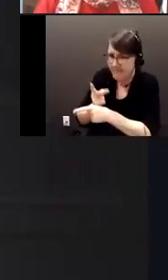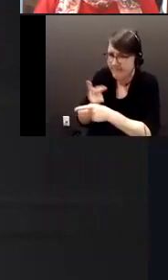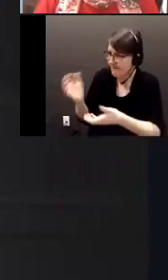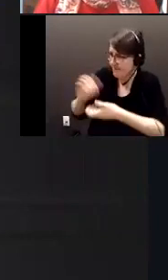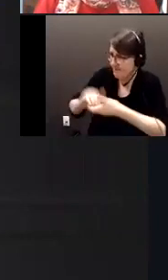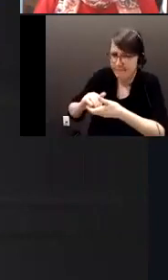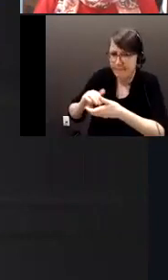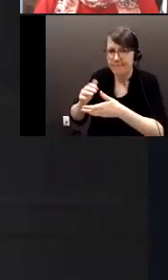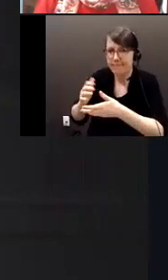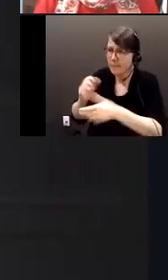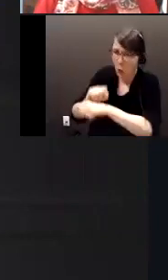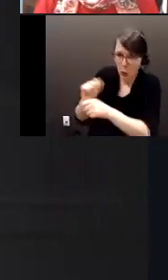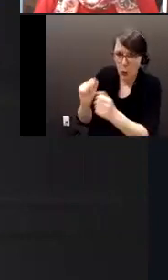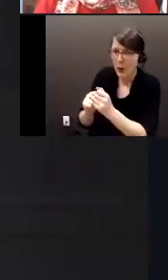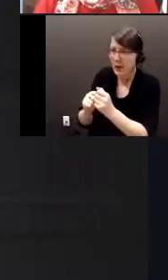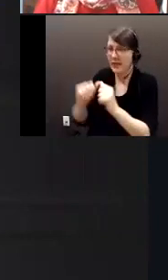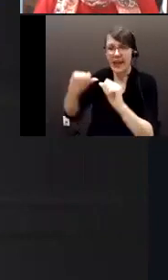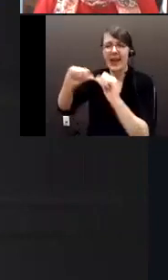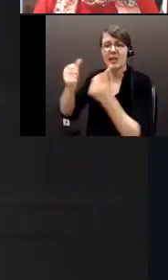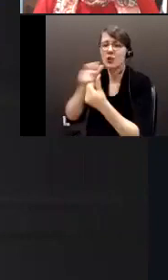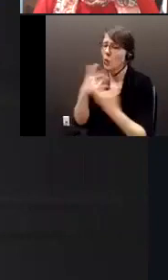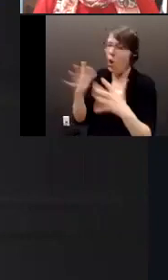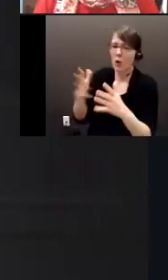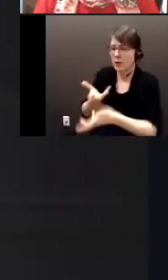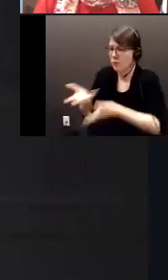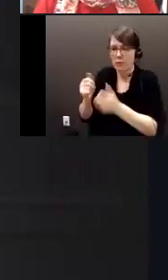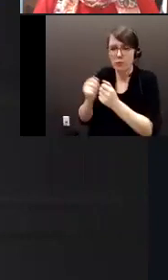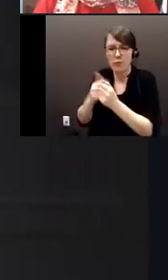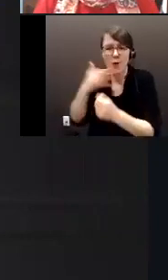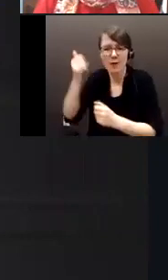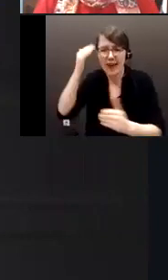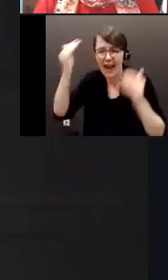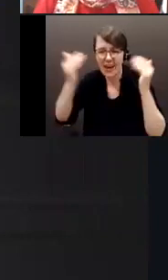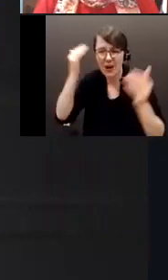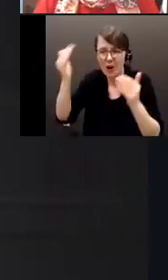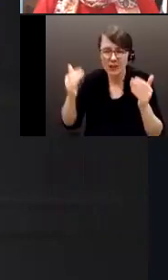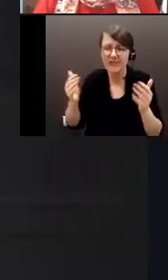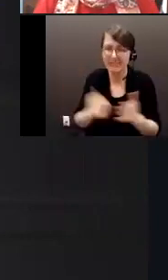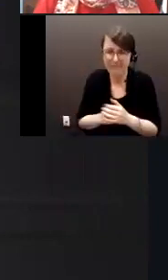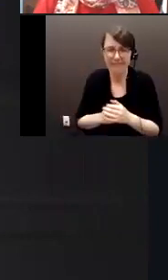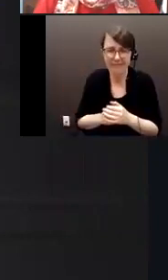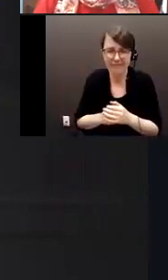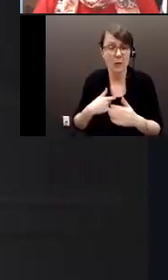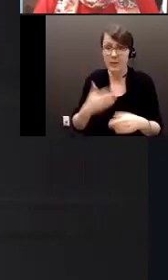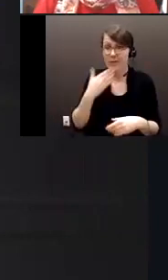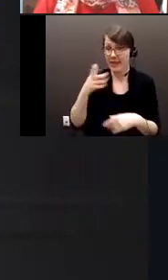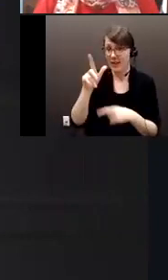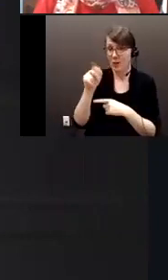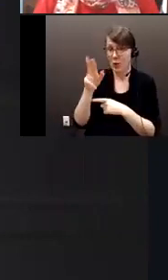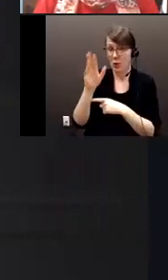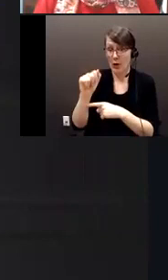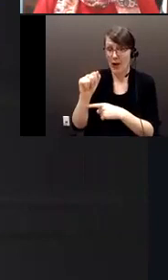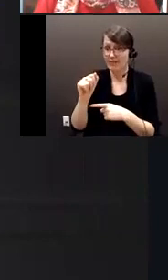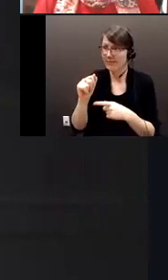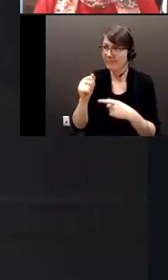are already doing that work with older adults. So I thank you so much, Laura, for this opportunity that you've given to me